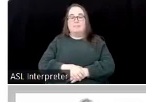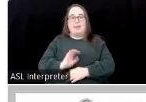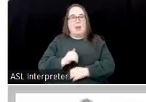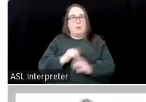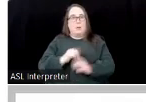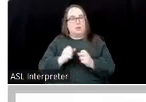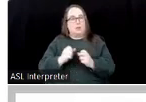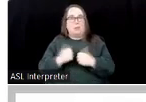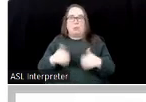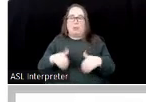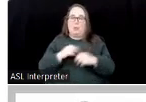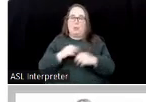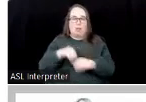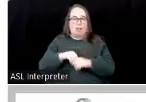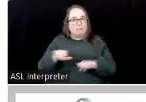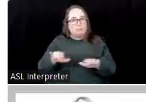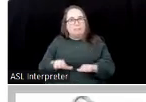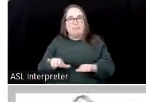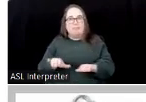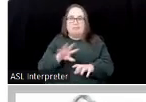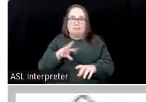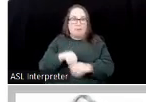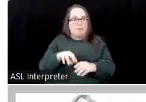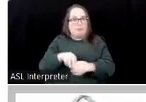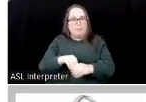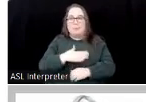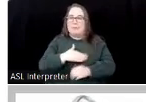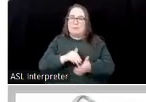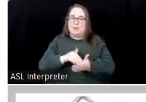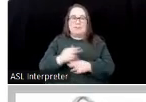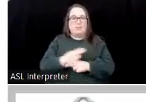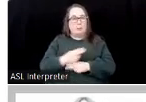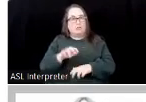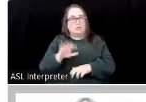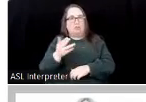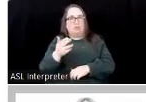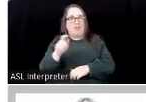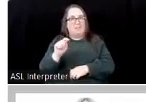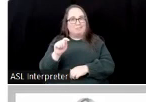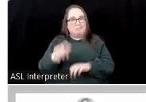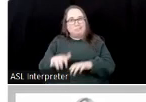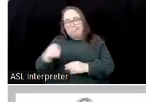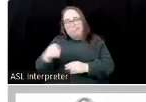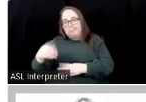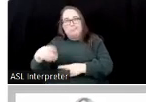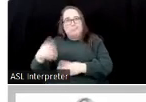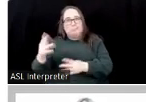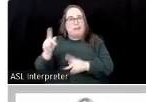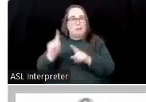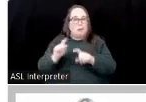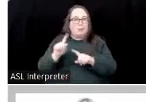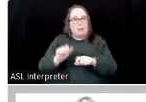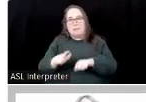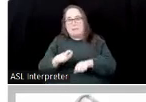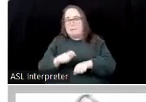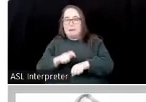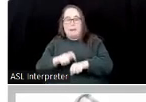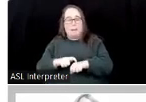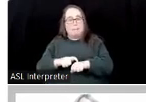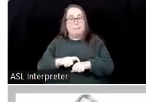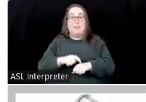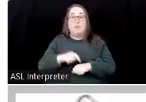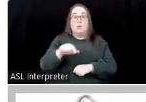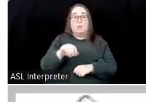active participation from attendees. Please frequently use the chat to make comments and submit your questions anytime in the